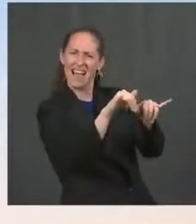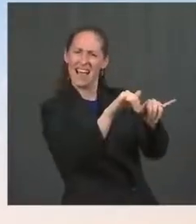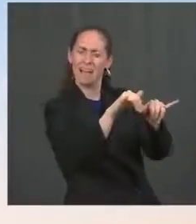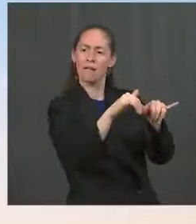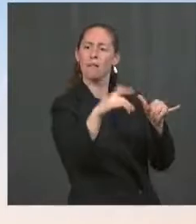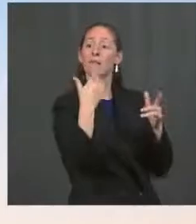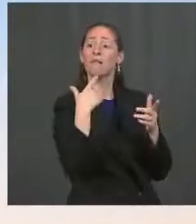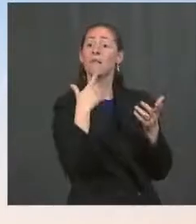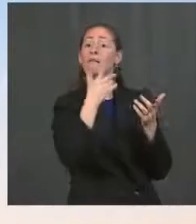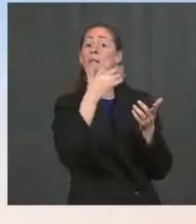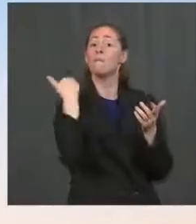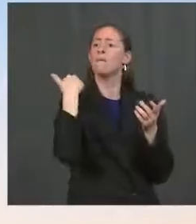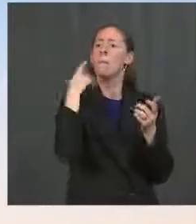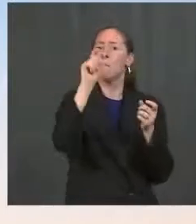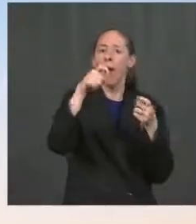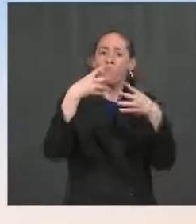that's